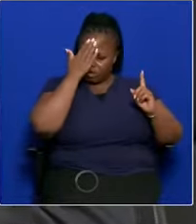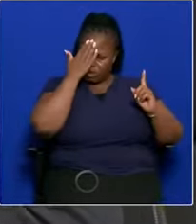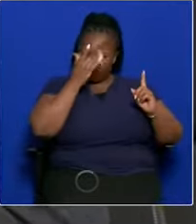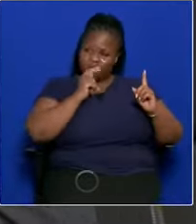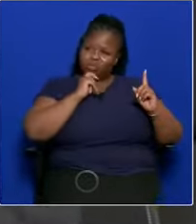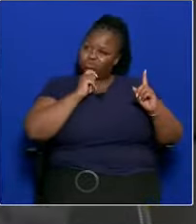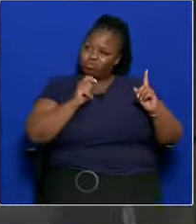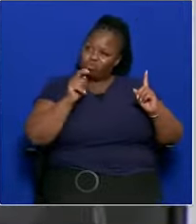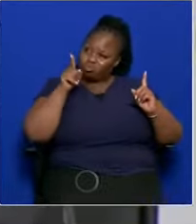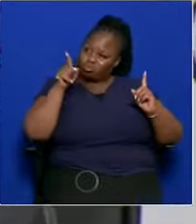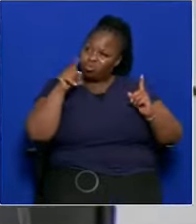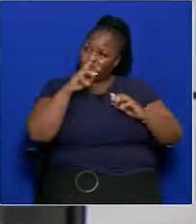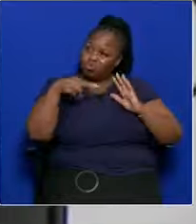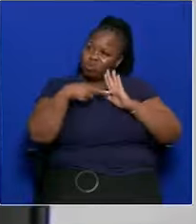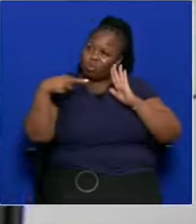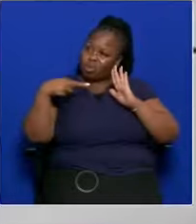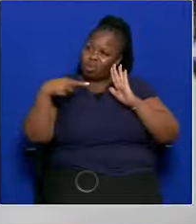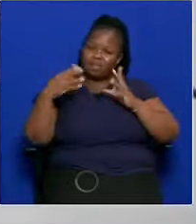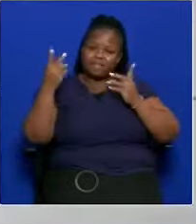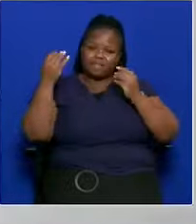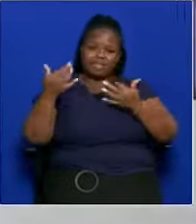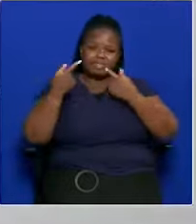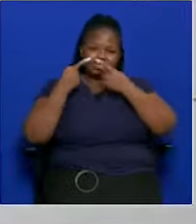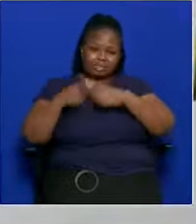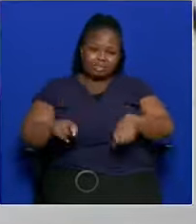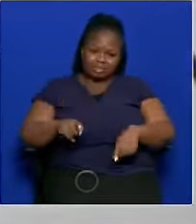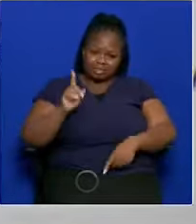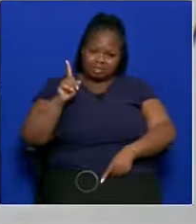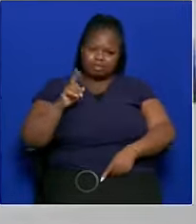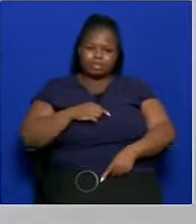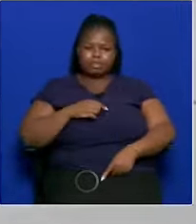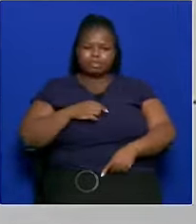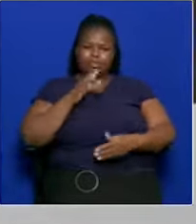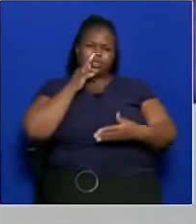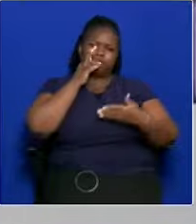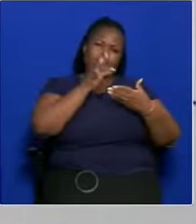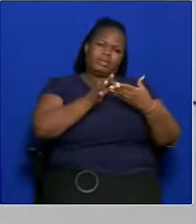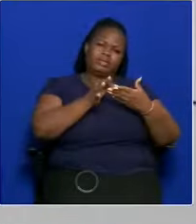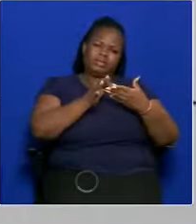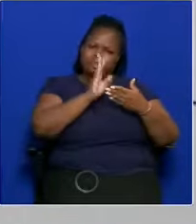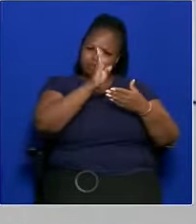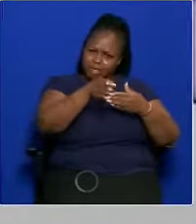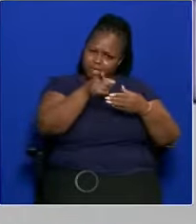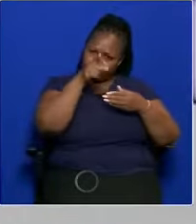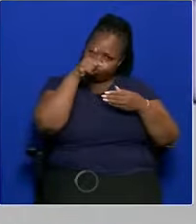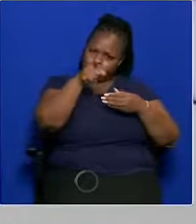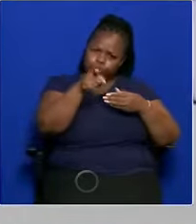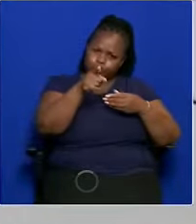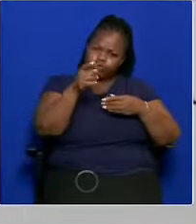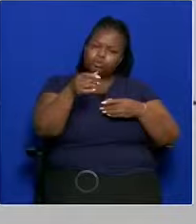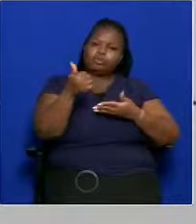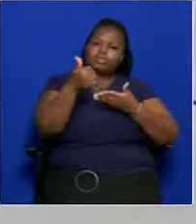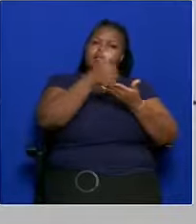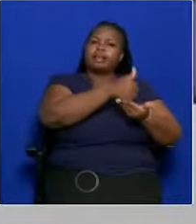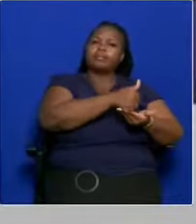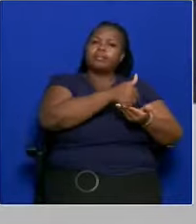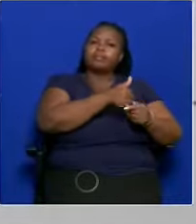in finance, how this request to you to assist him with getting